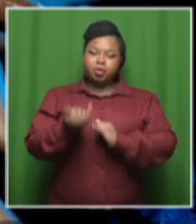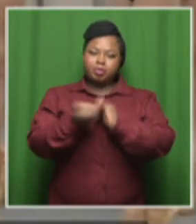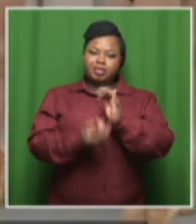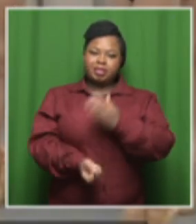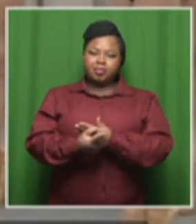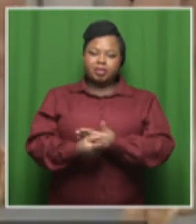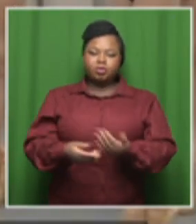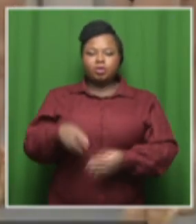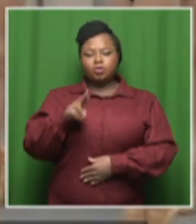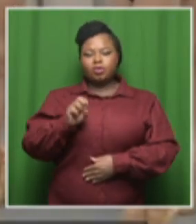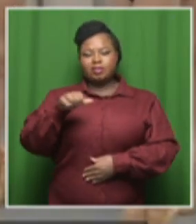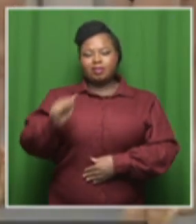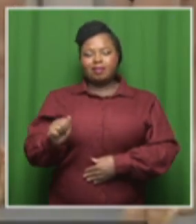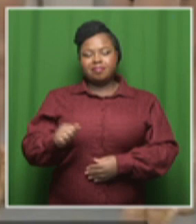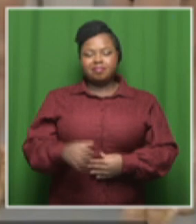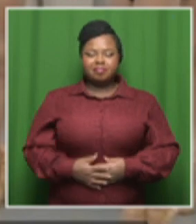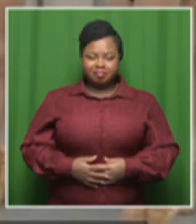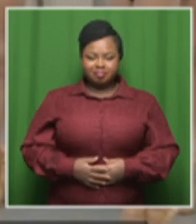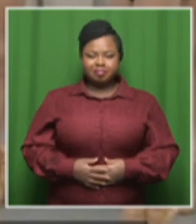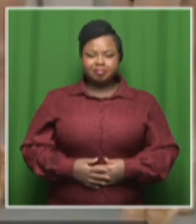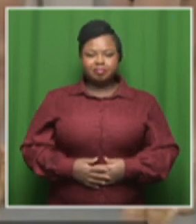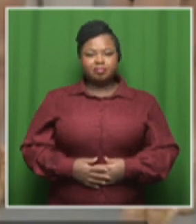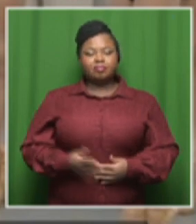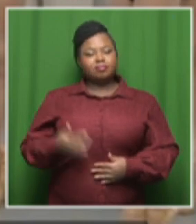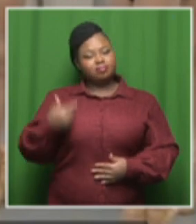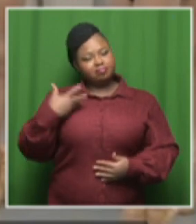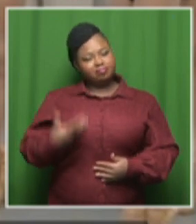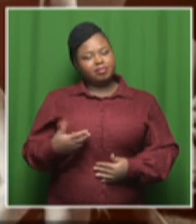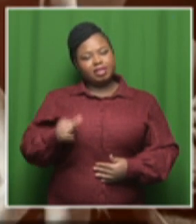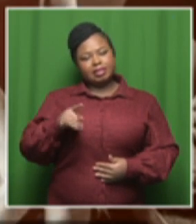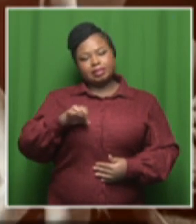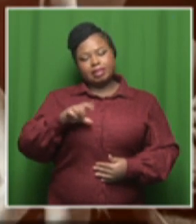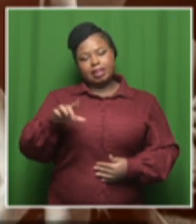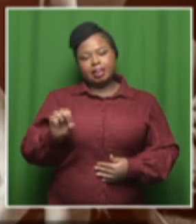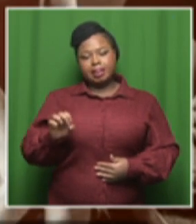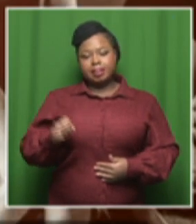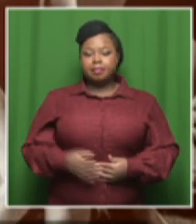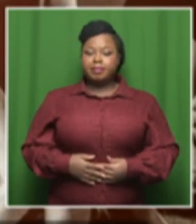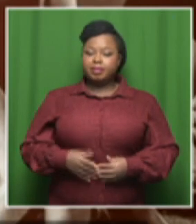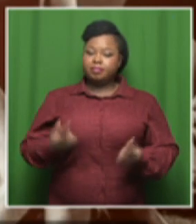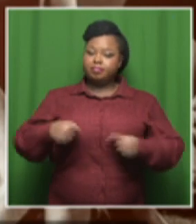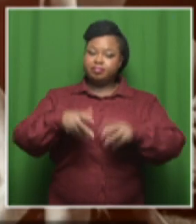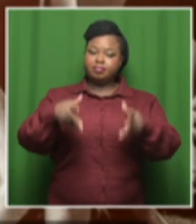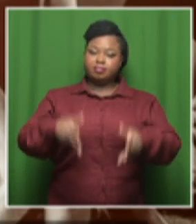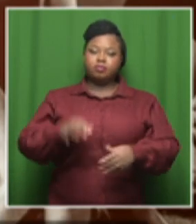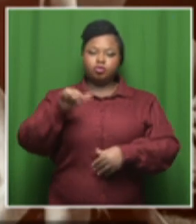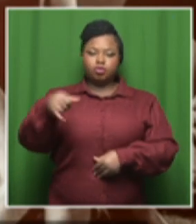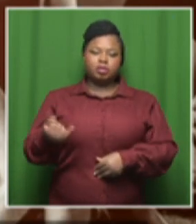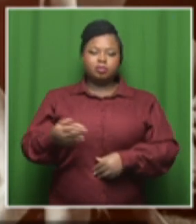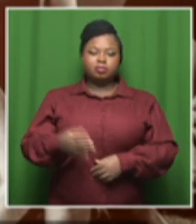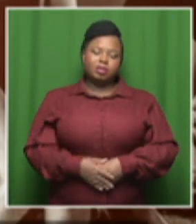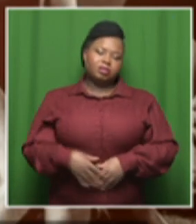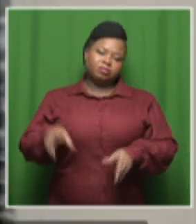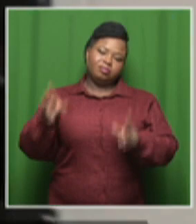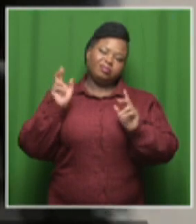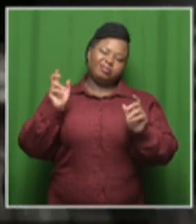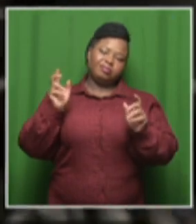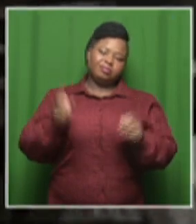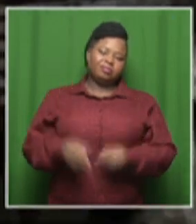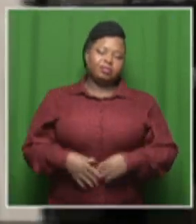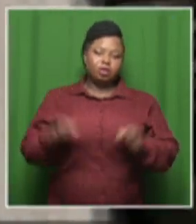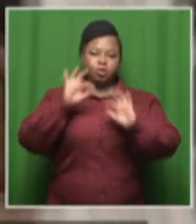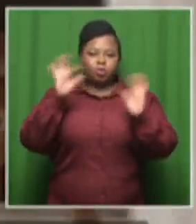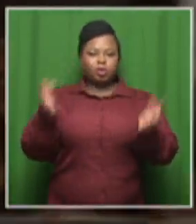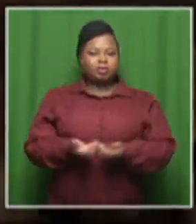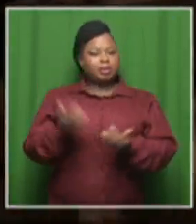place in the United States of America. I'm Liezle Wilson for SABC, and we're here in Johannesburg to get a preview of what the